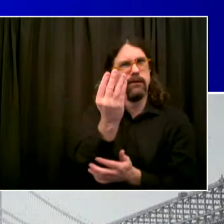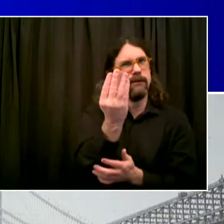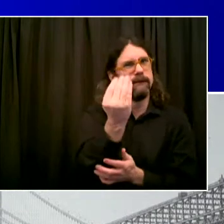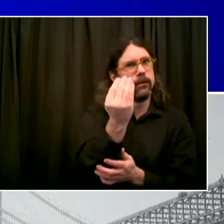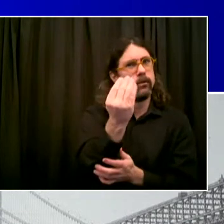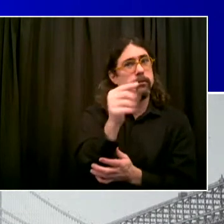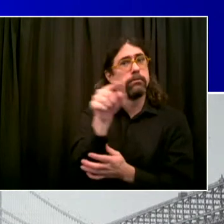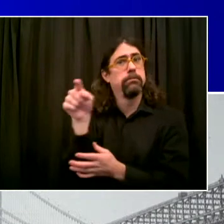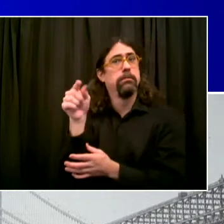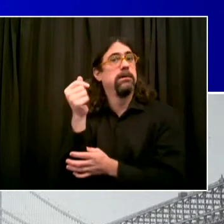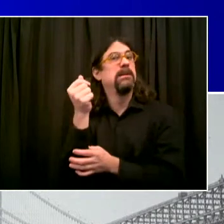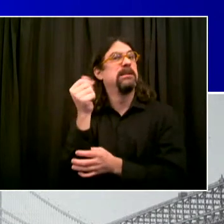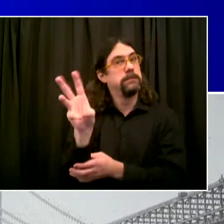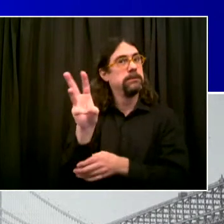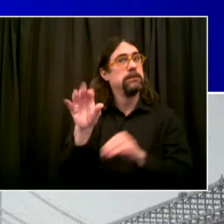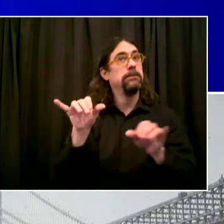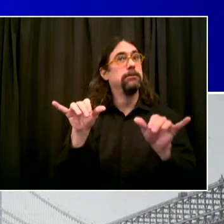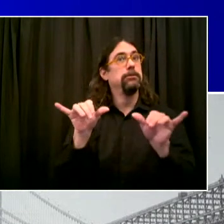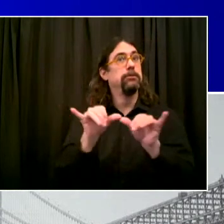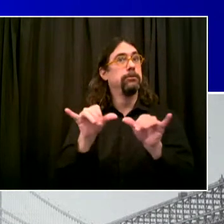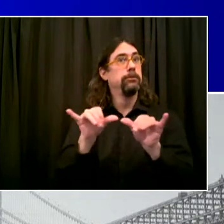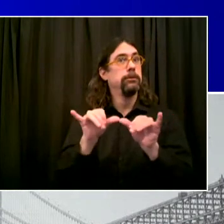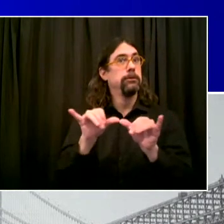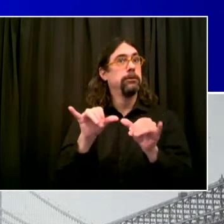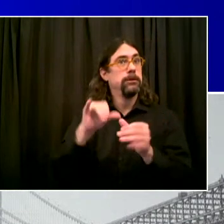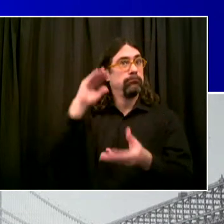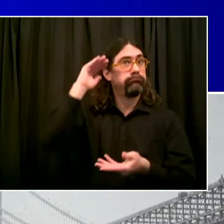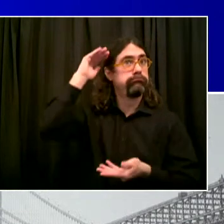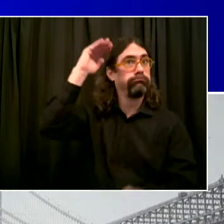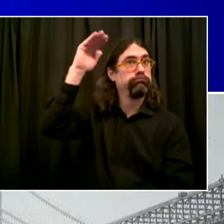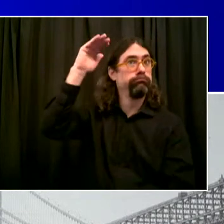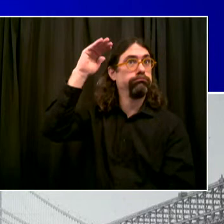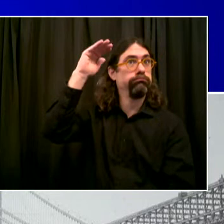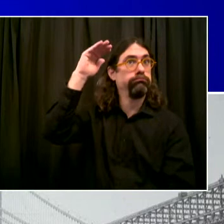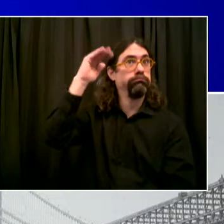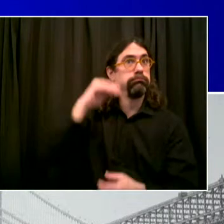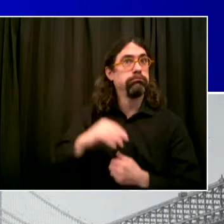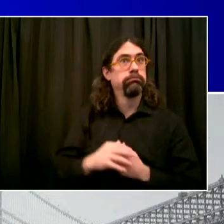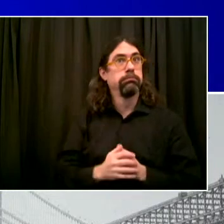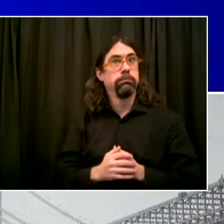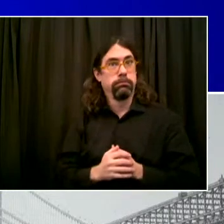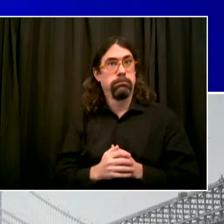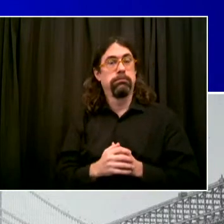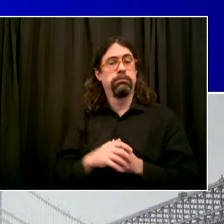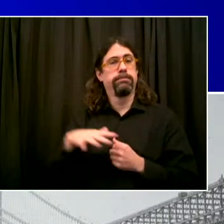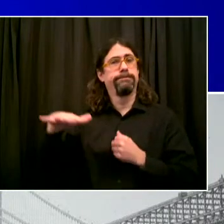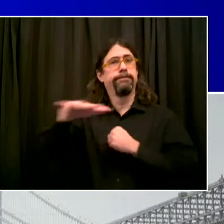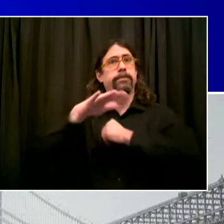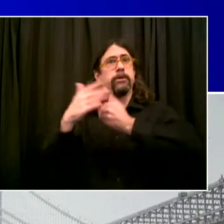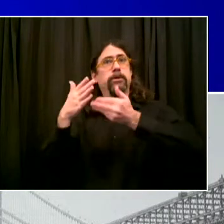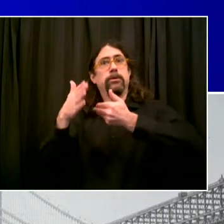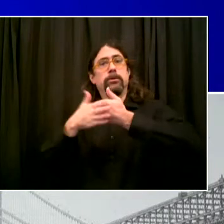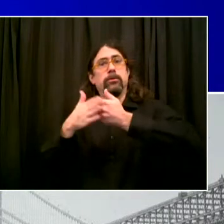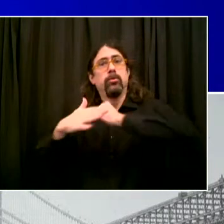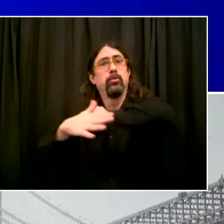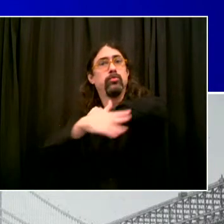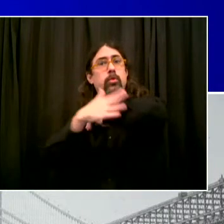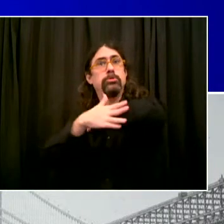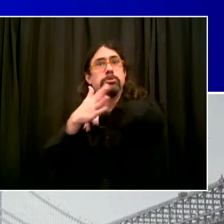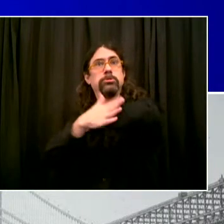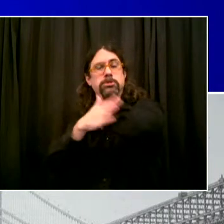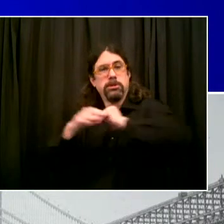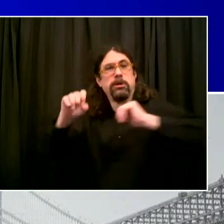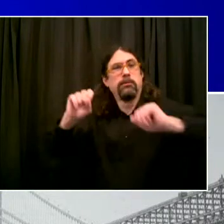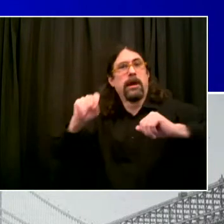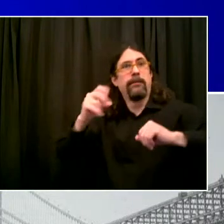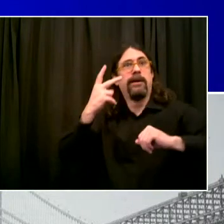Manhattan, Brooklyn, Bronx, and northern Staten Island. And this is going to be during the high tide cycles on Monday. But the city is